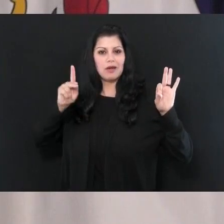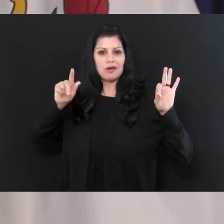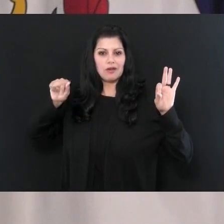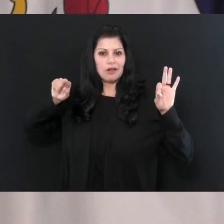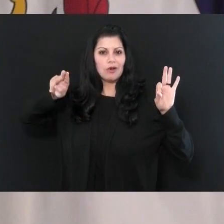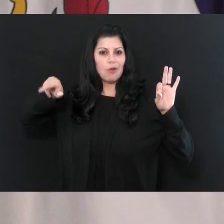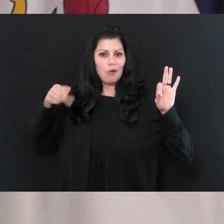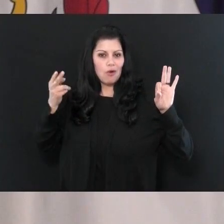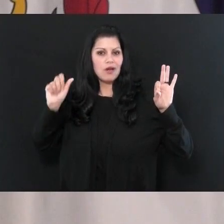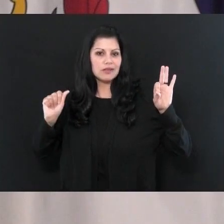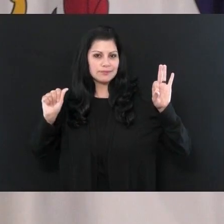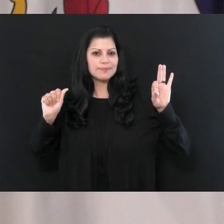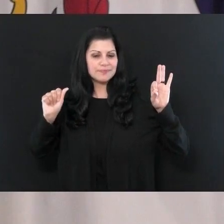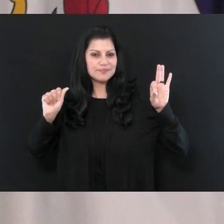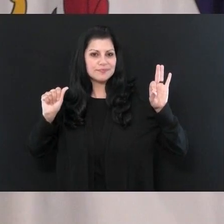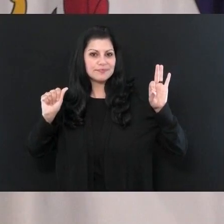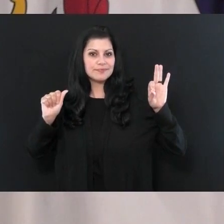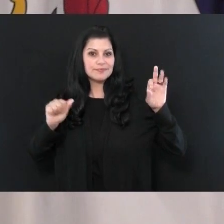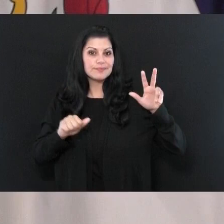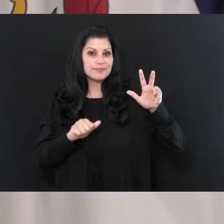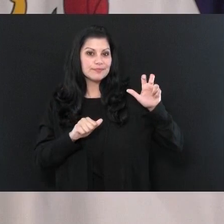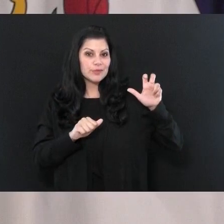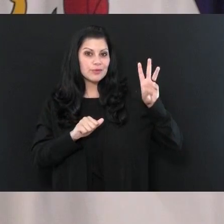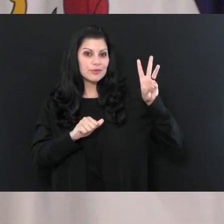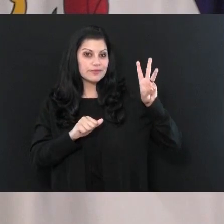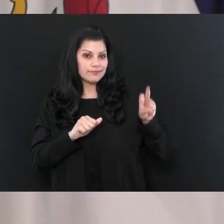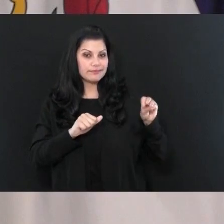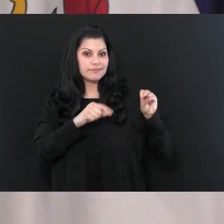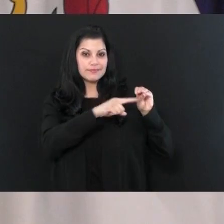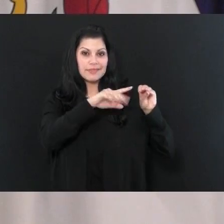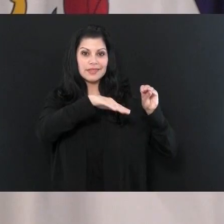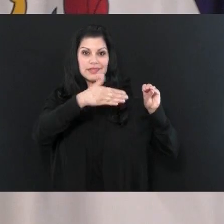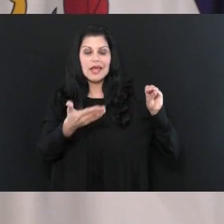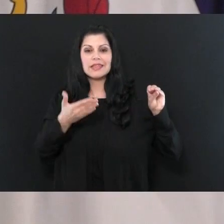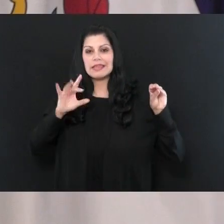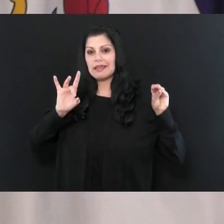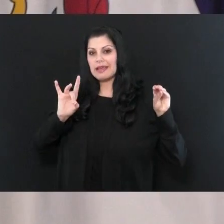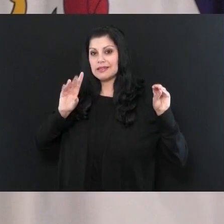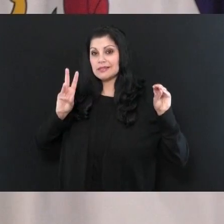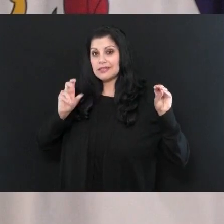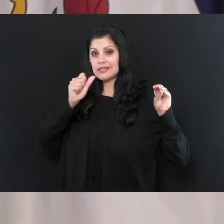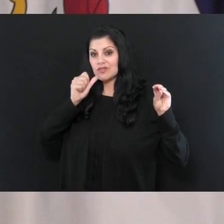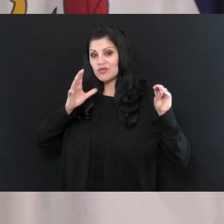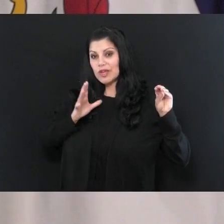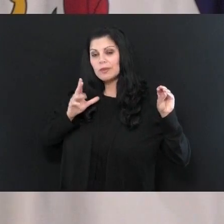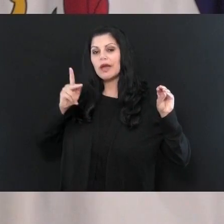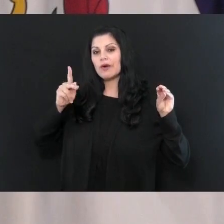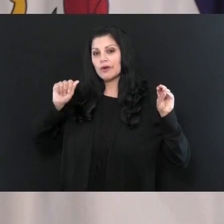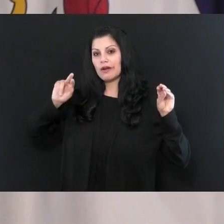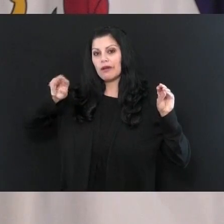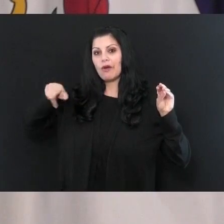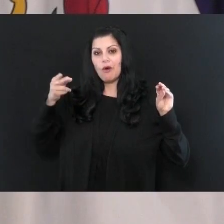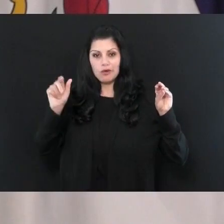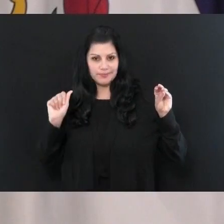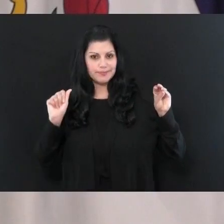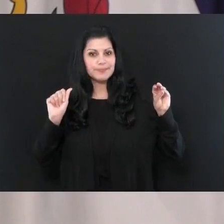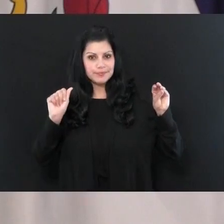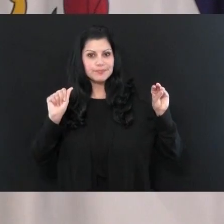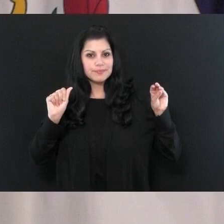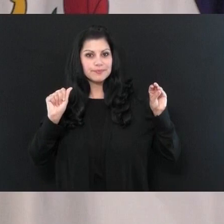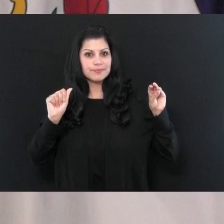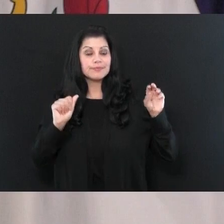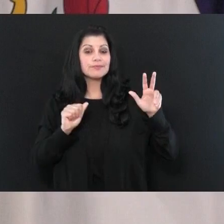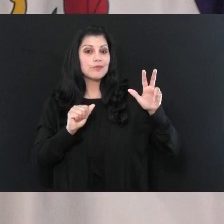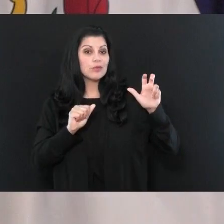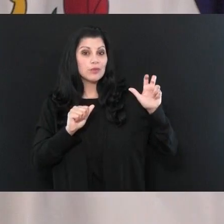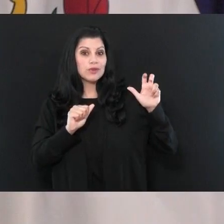County. Our 360th death, an 86-year-old female from Kanawha County. And